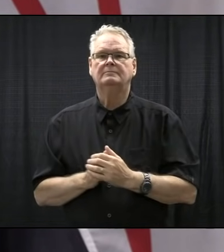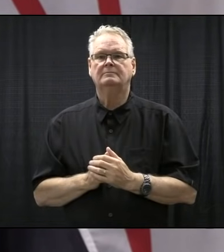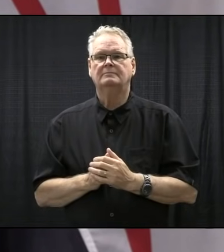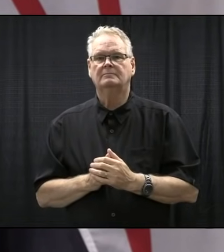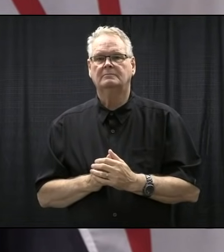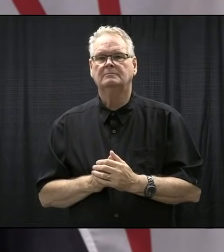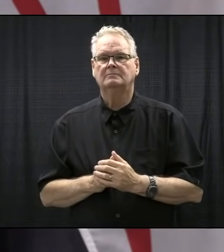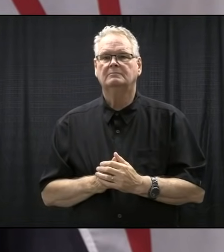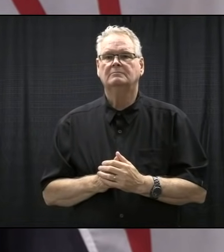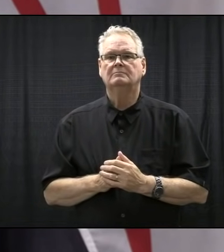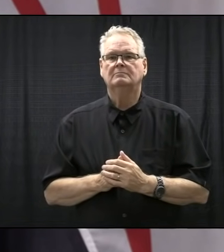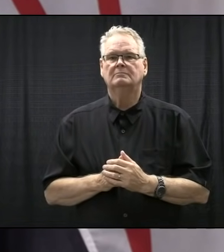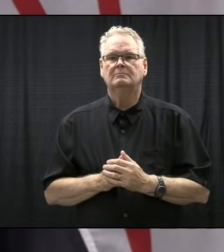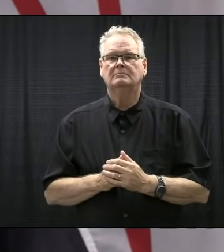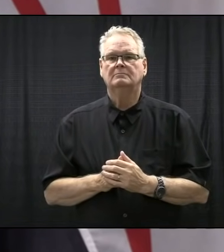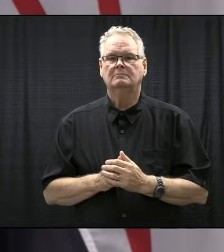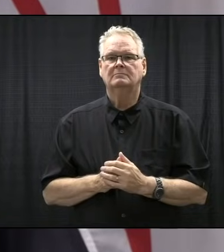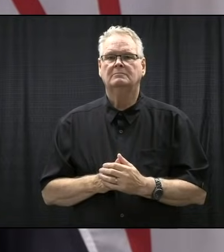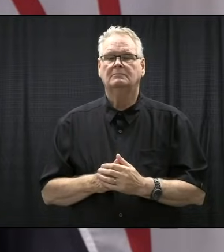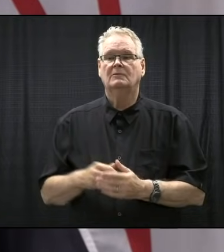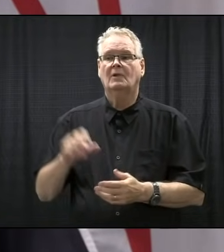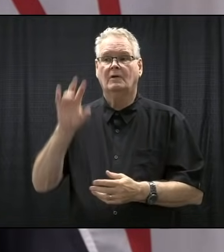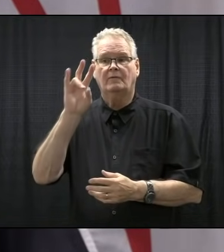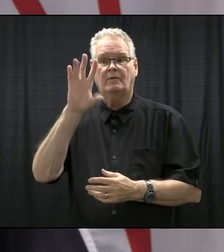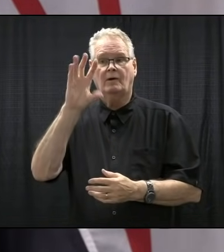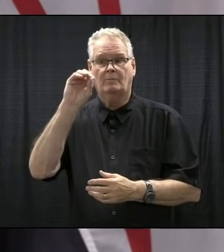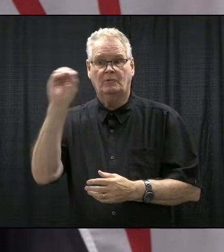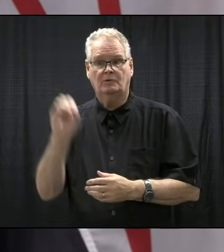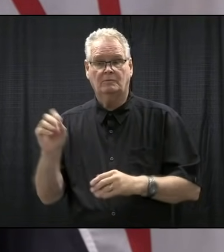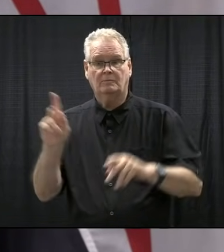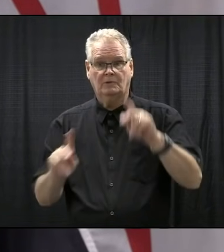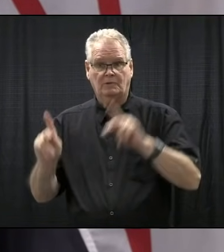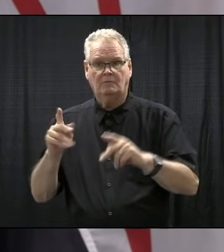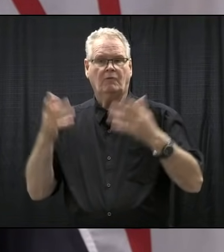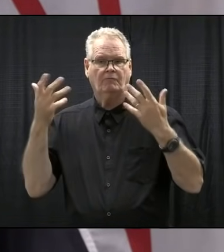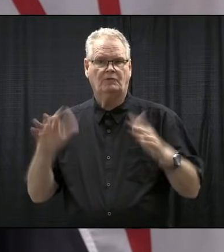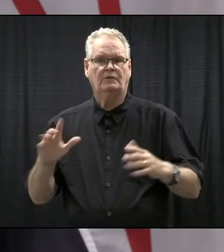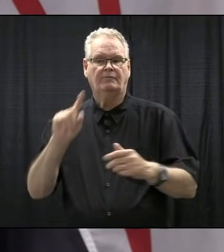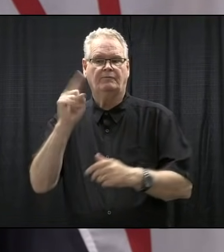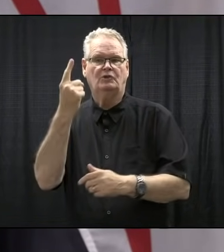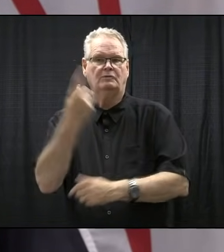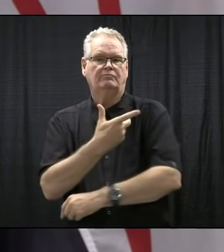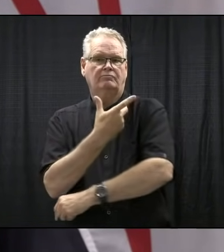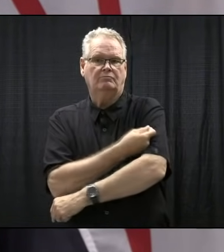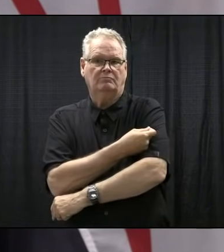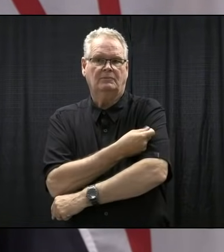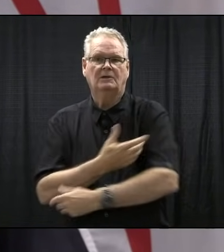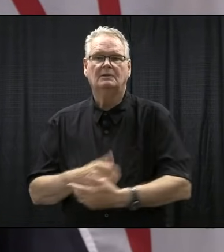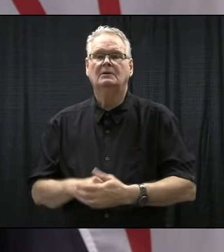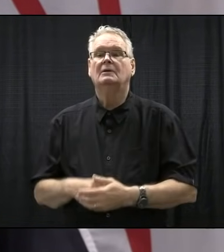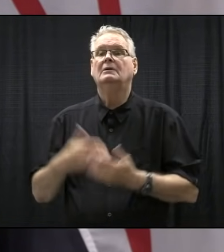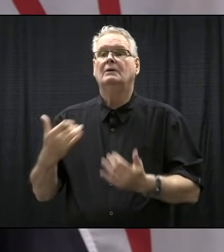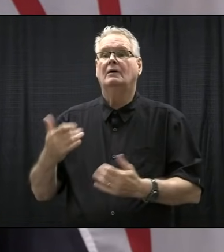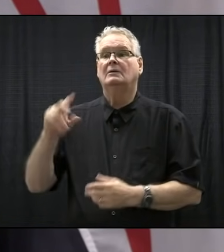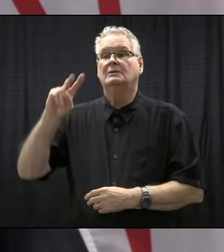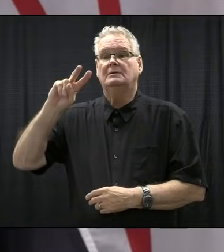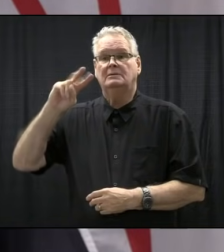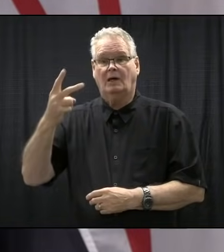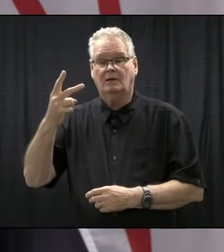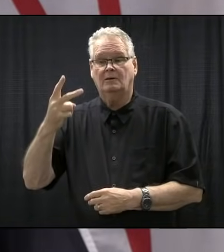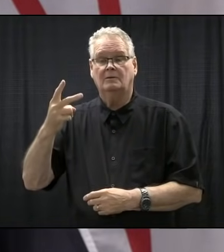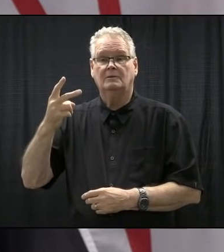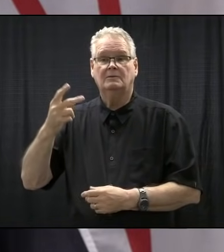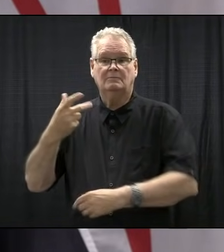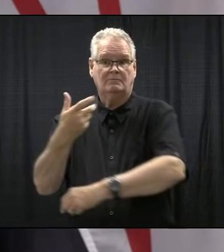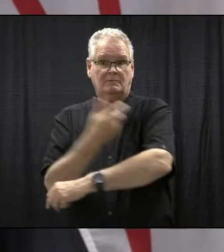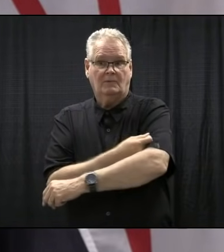first dose, and about 70% has had a second dose, which is wonderful. We are working diligently to get that fully